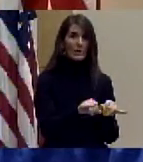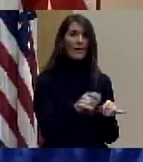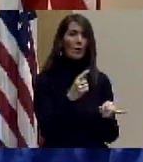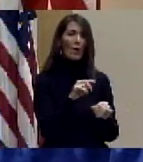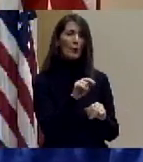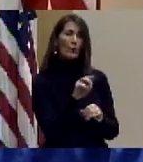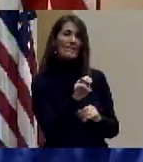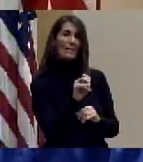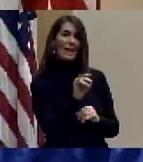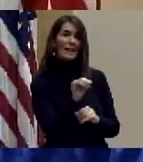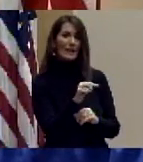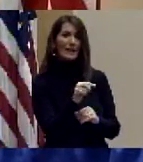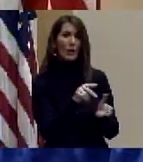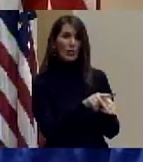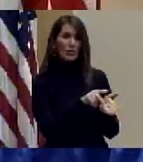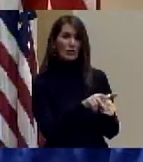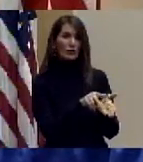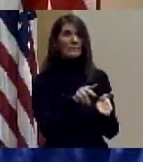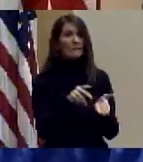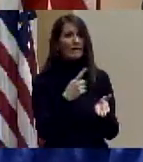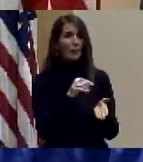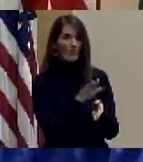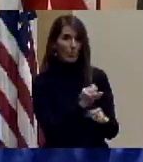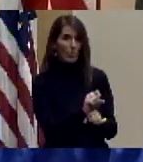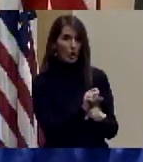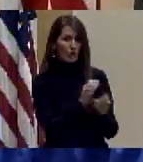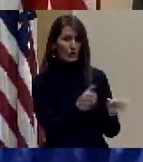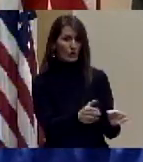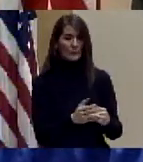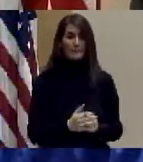wages paid to local workers.